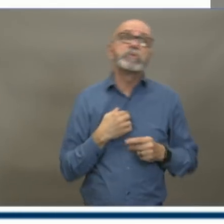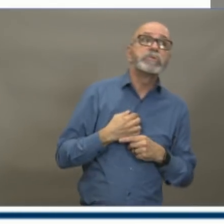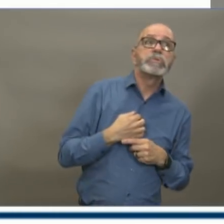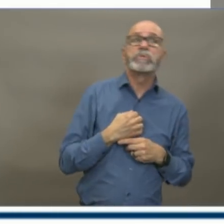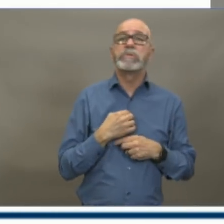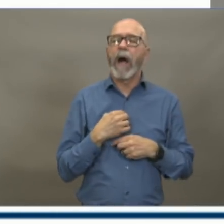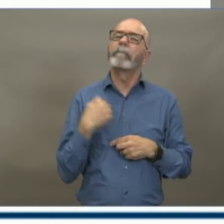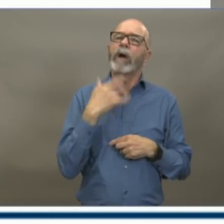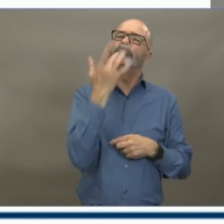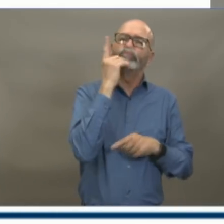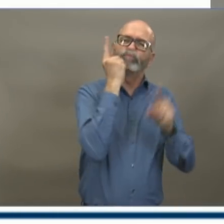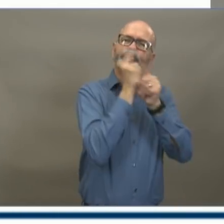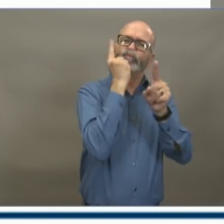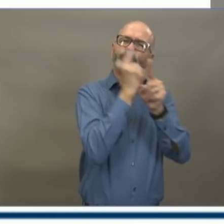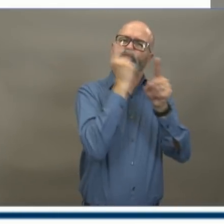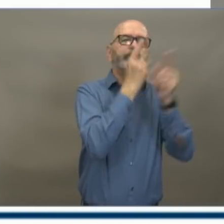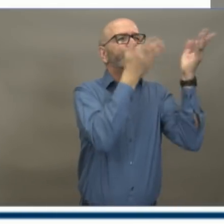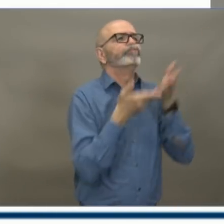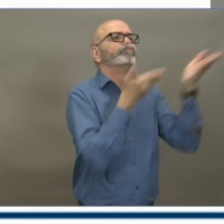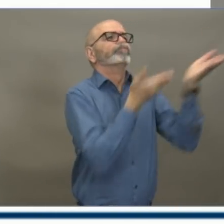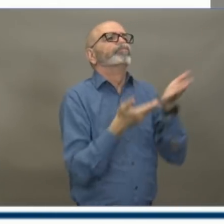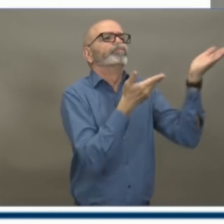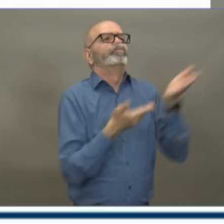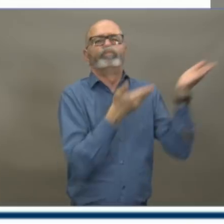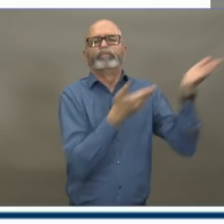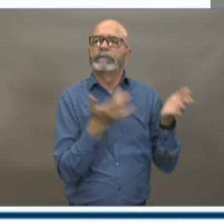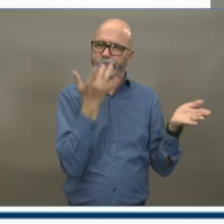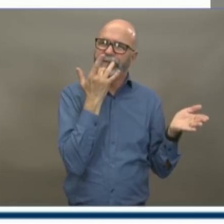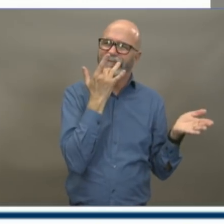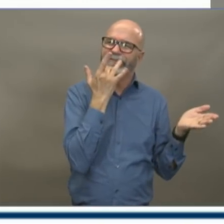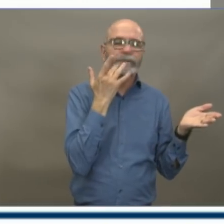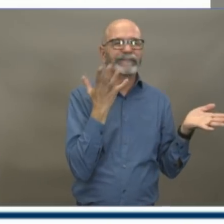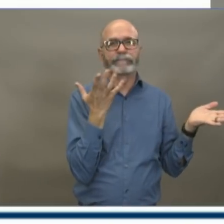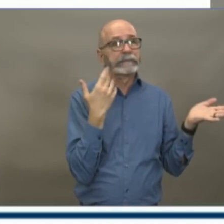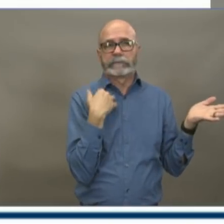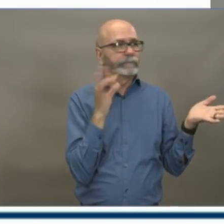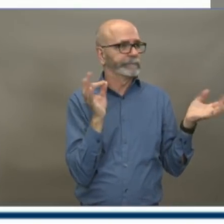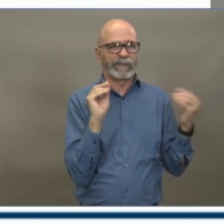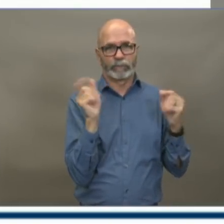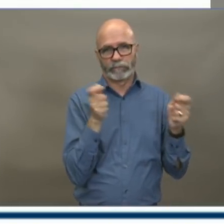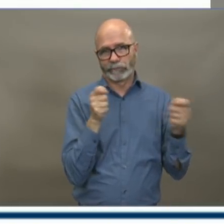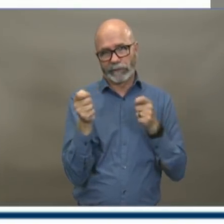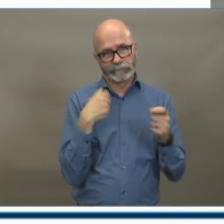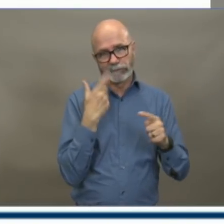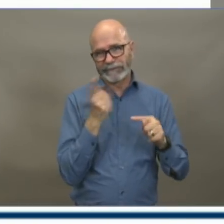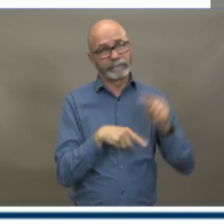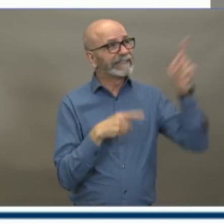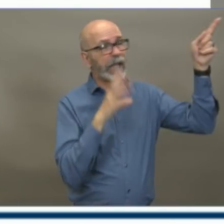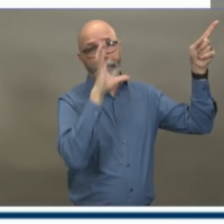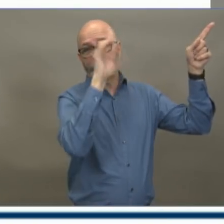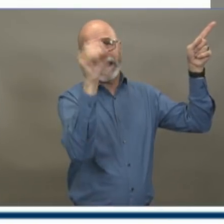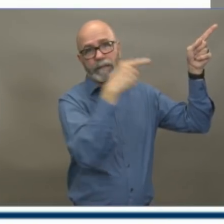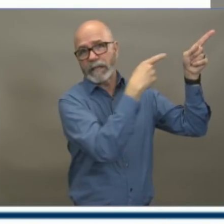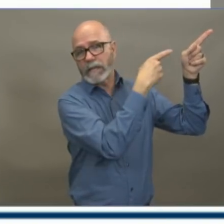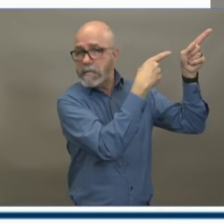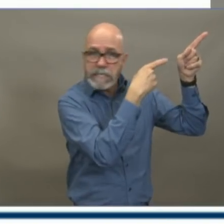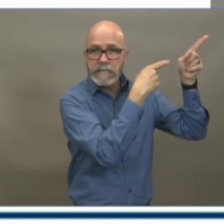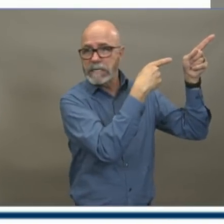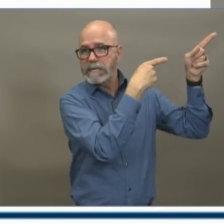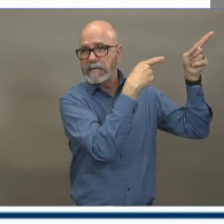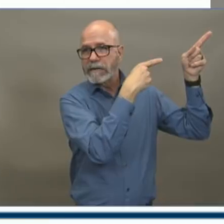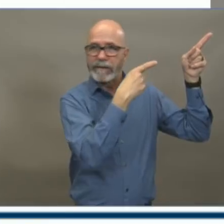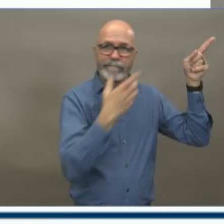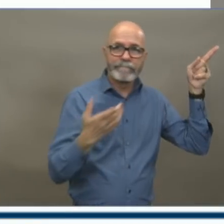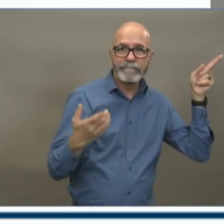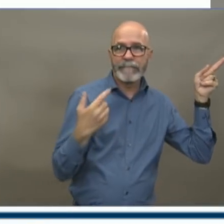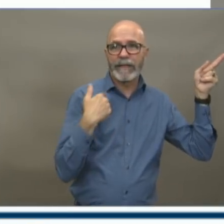possible. The fact is that is ultimately out of our control. We are focusing on building a vaccine delivery model that is flexible, that